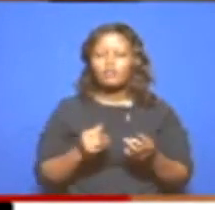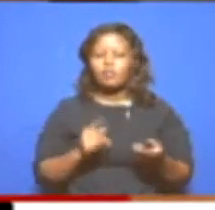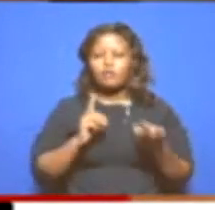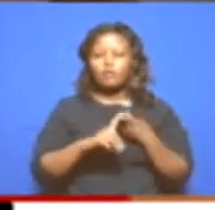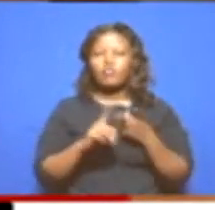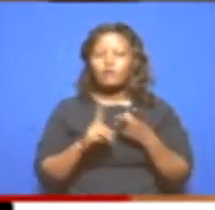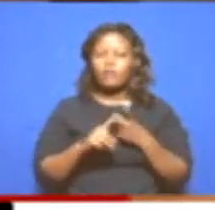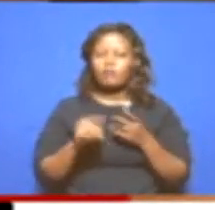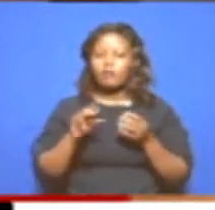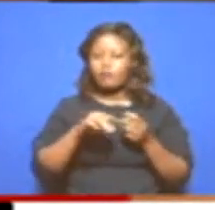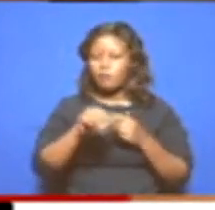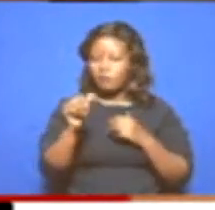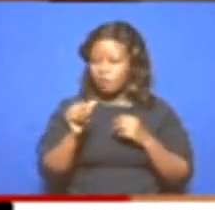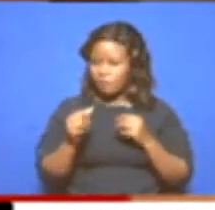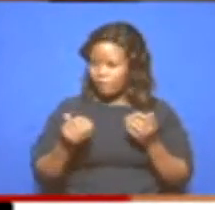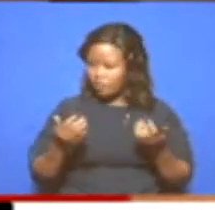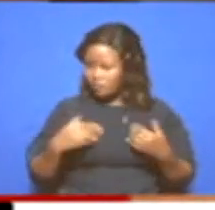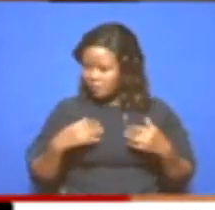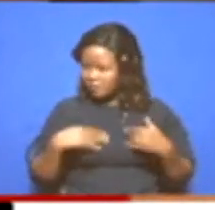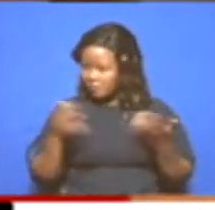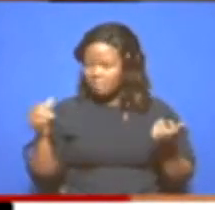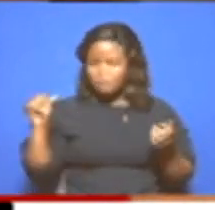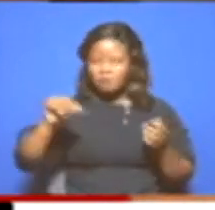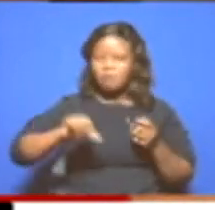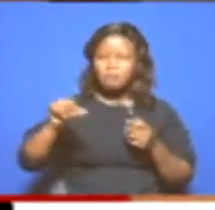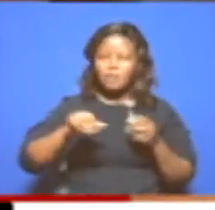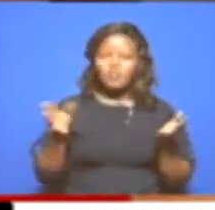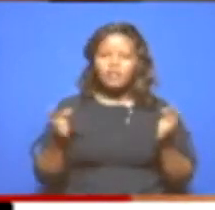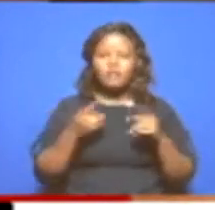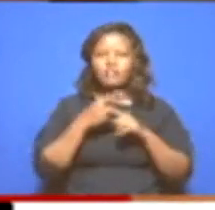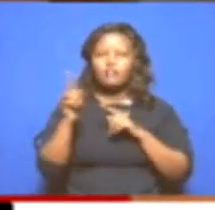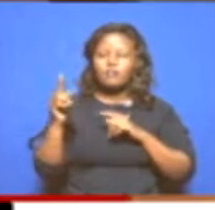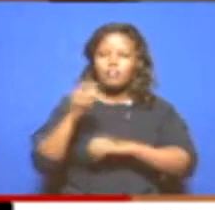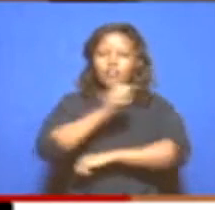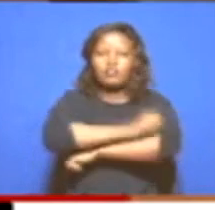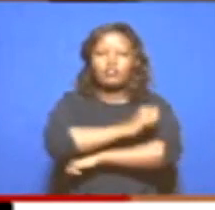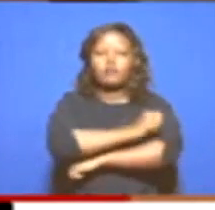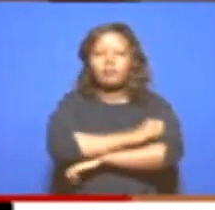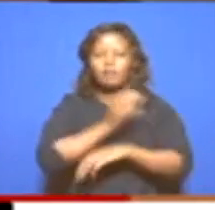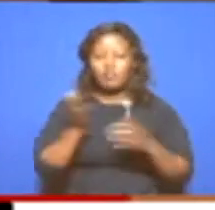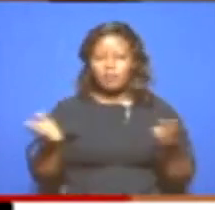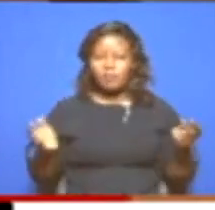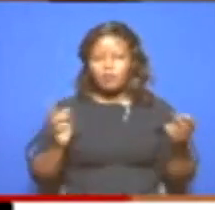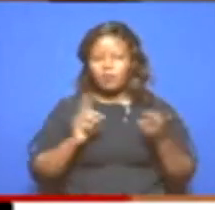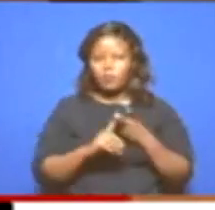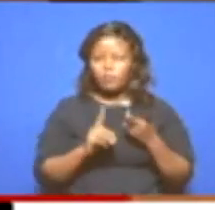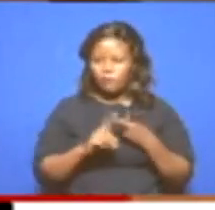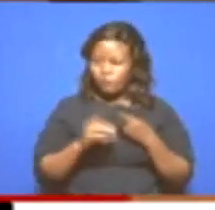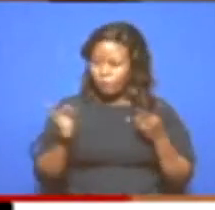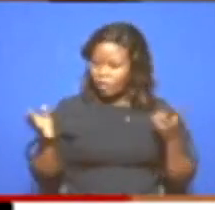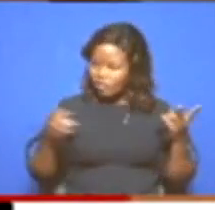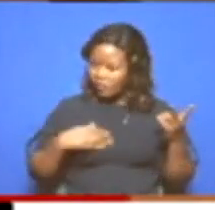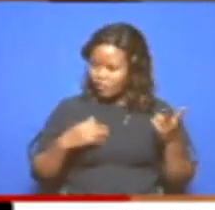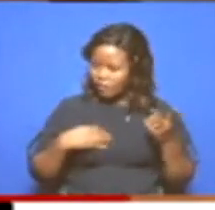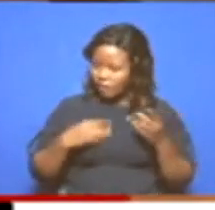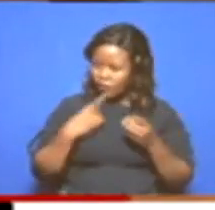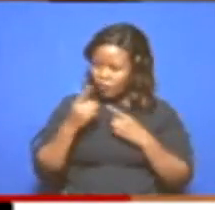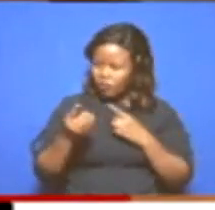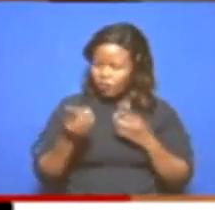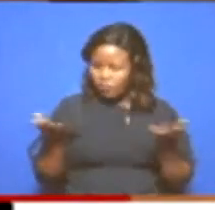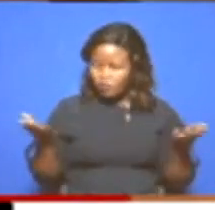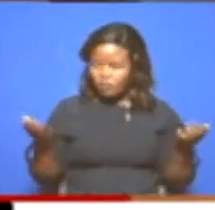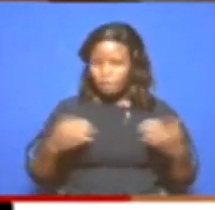up the sodomy of a Form 1 student. That is a crime against the young student, and